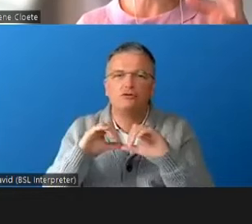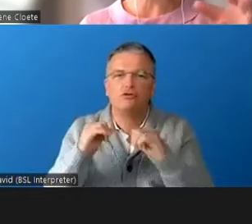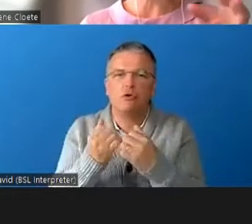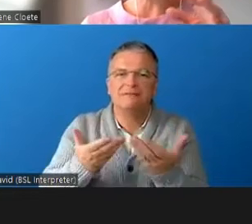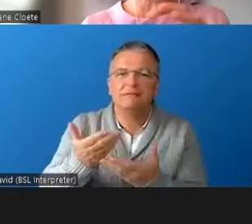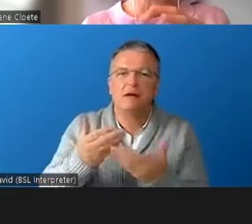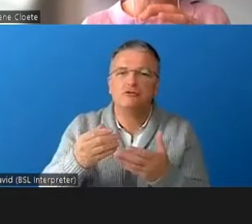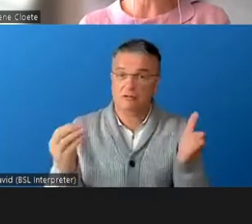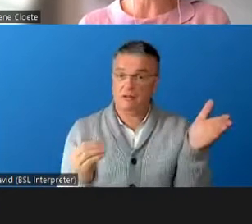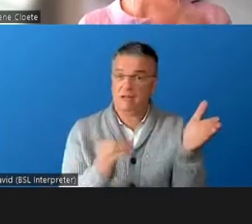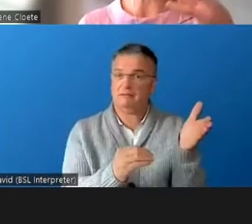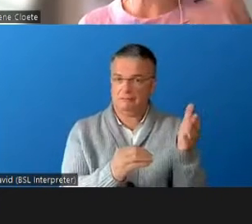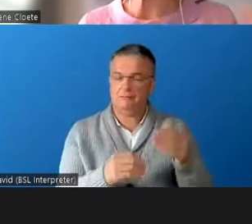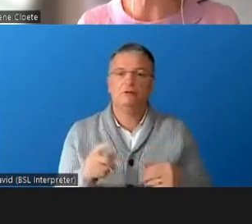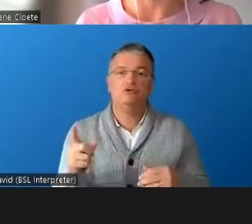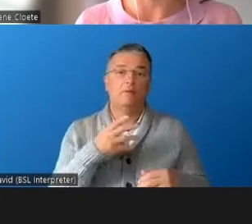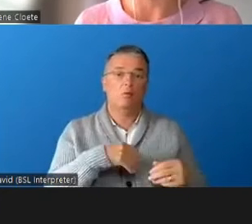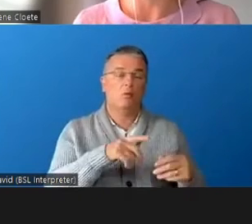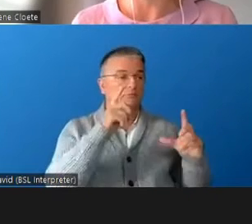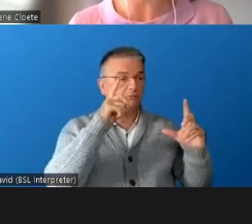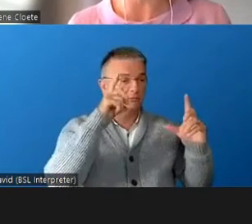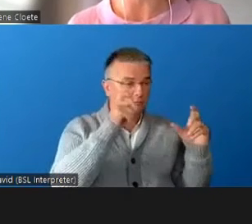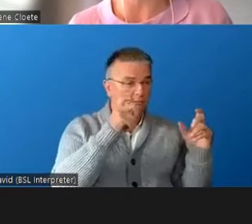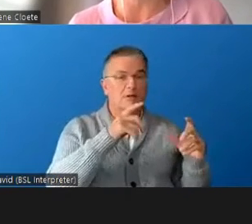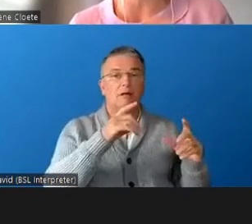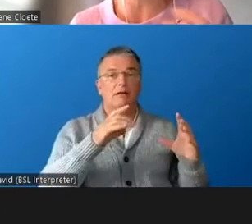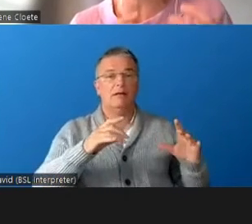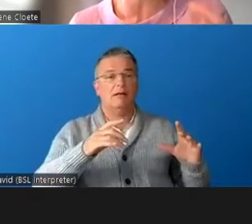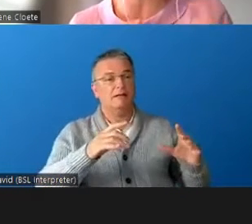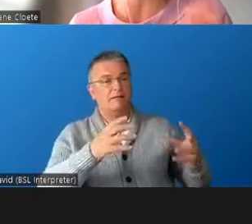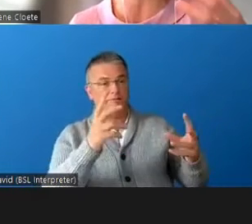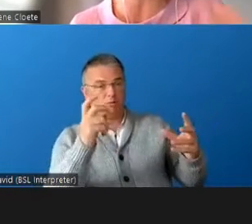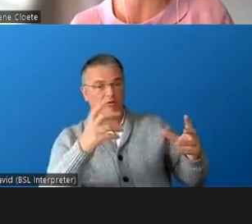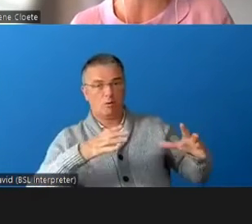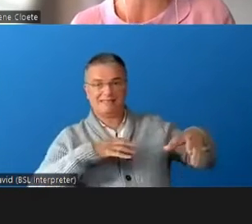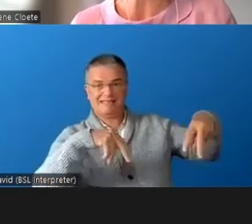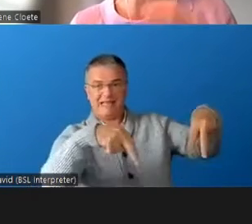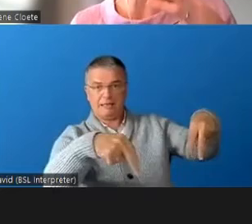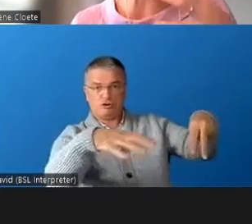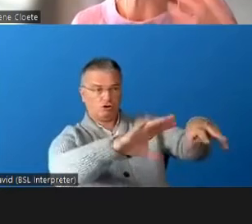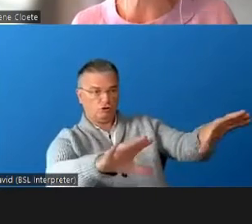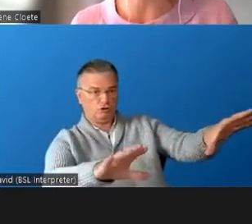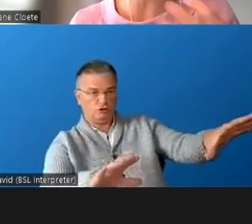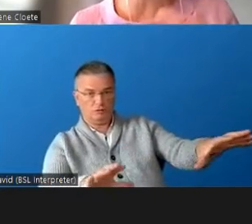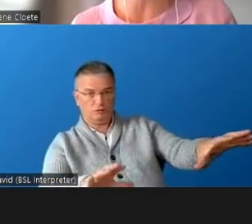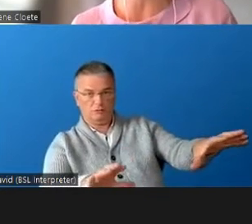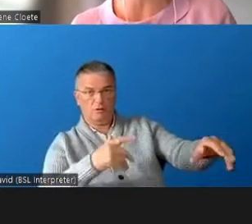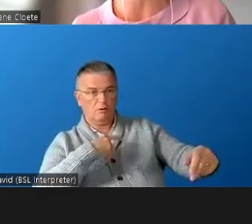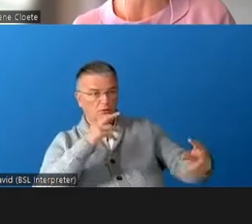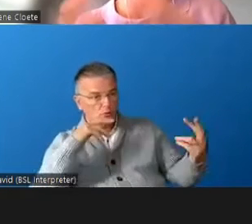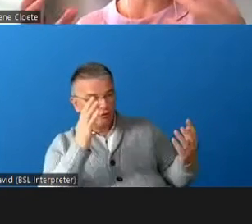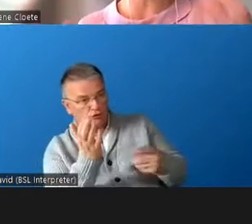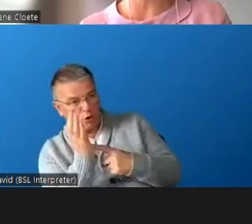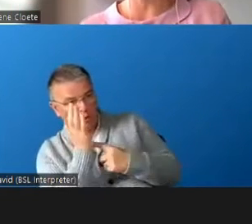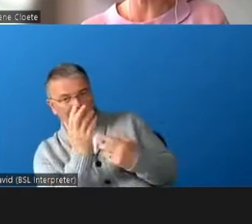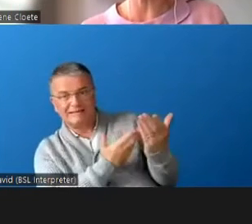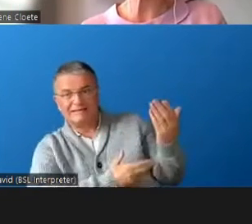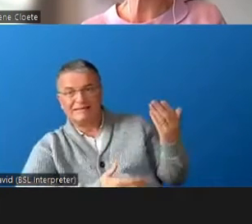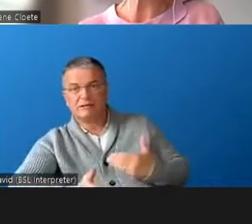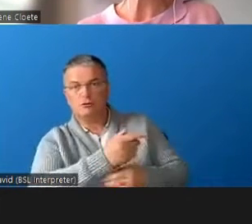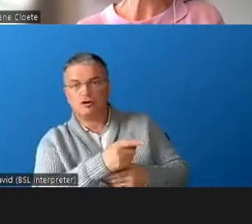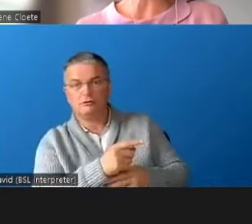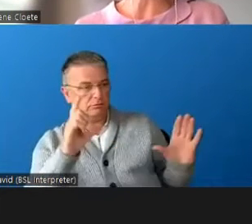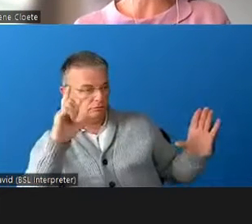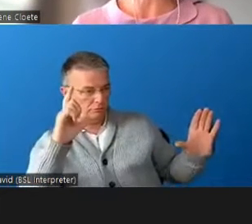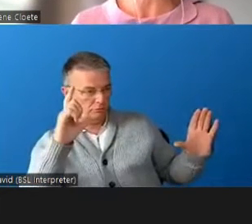they decided they also want to stage the photos because they truly wanted to reflect the discussions they would have during their focus